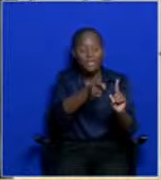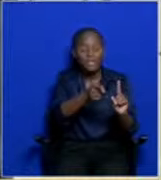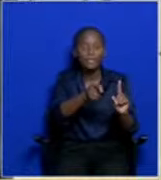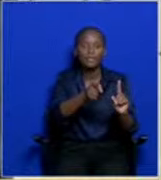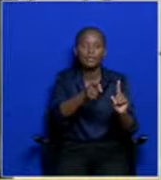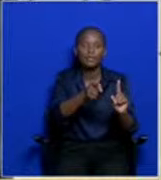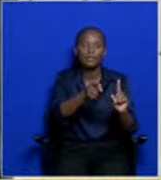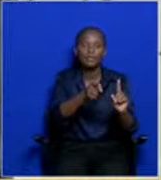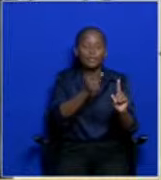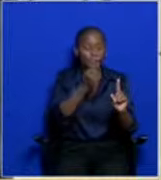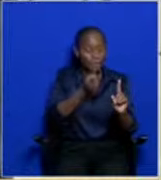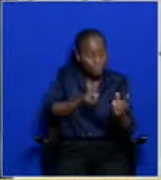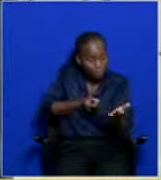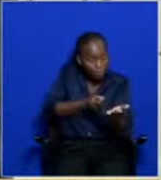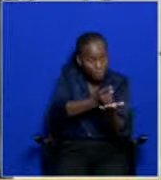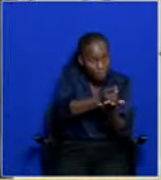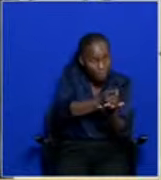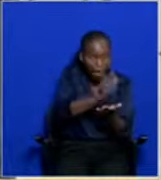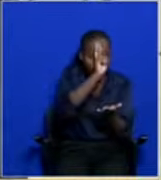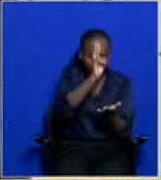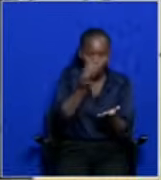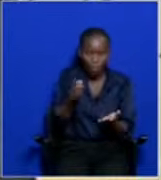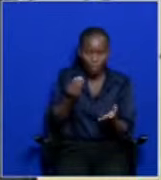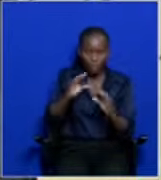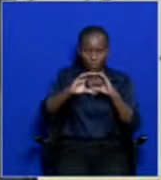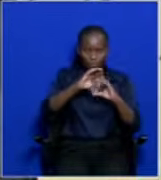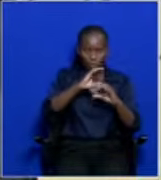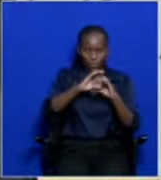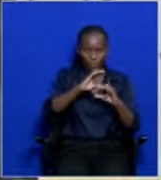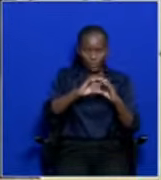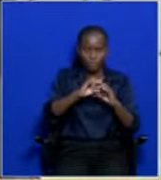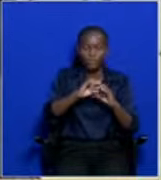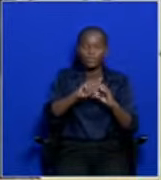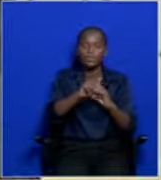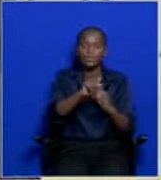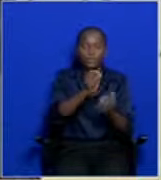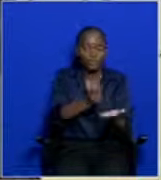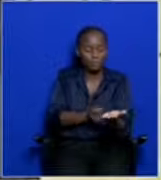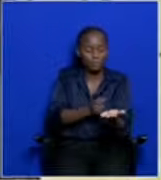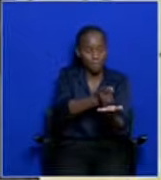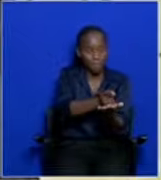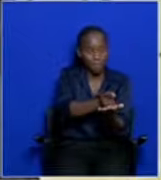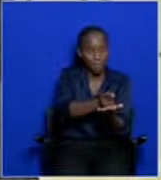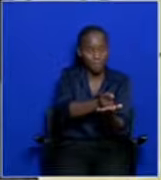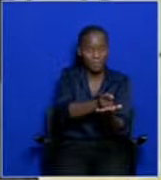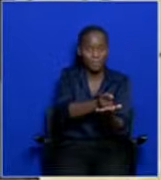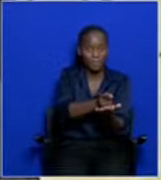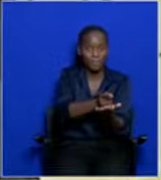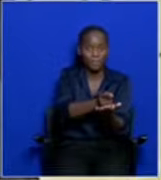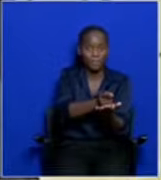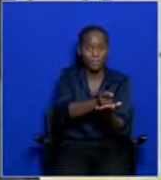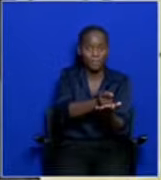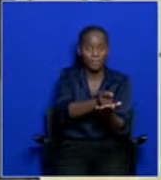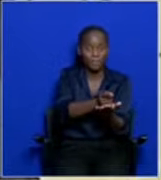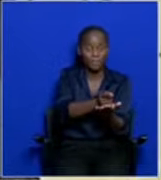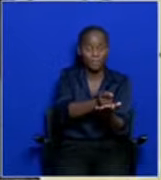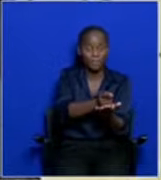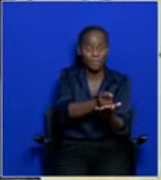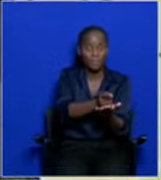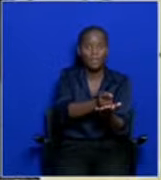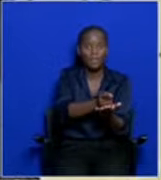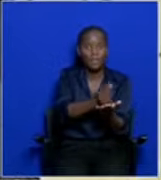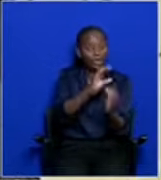message, which will be before the commission, there is the photo of the stones.